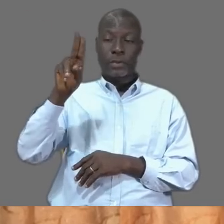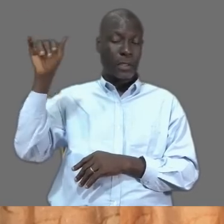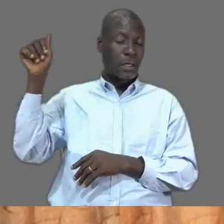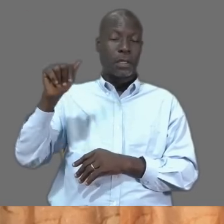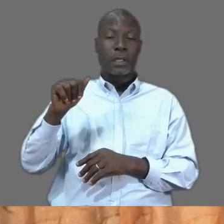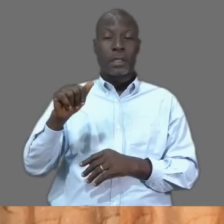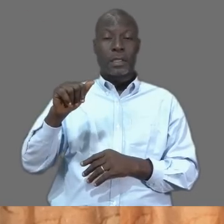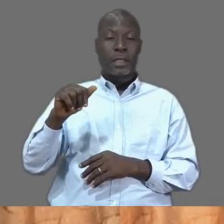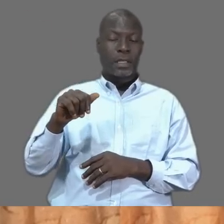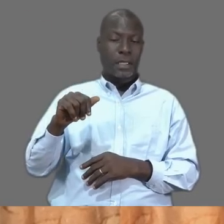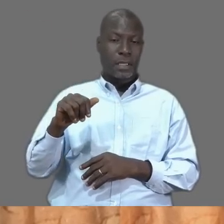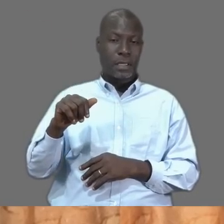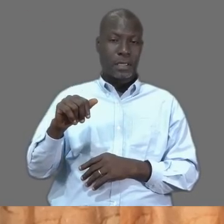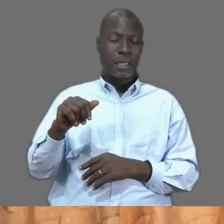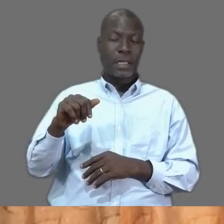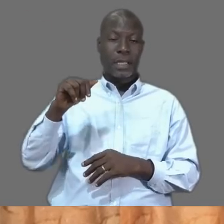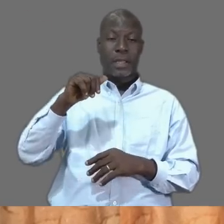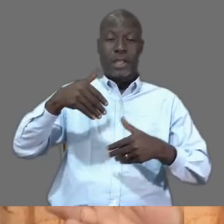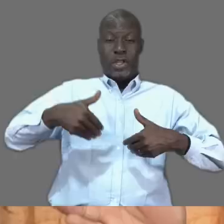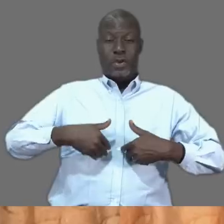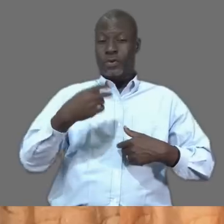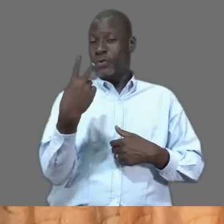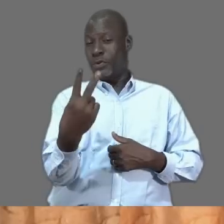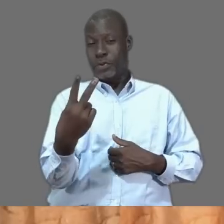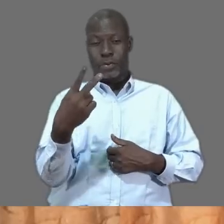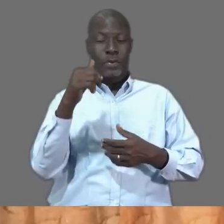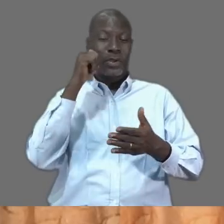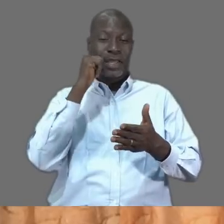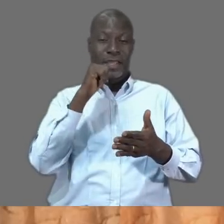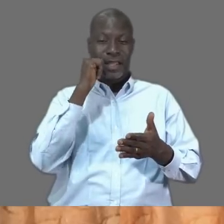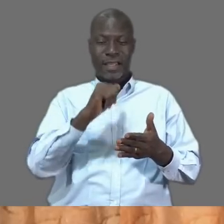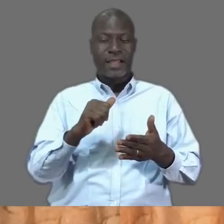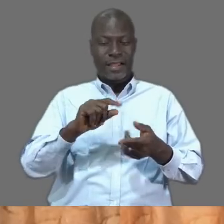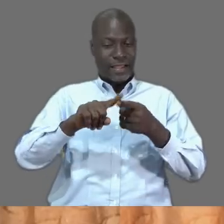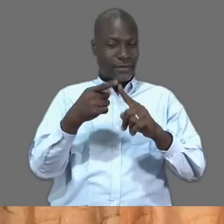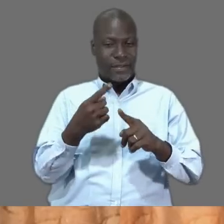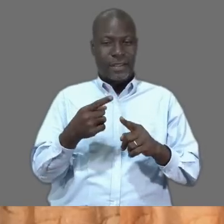abrantia no ni ababa wa no atwempena ena according to sources no omo agaye